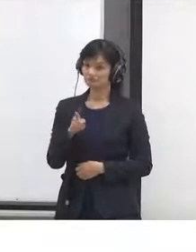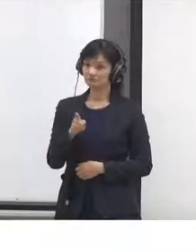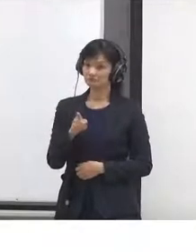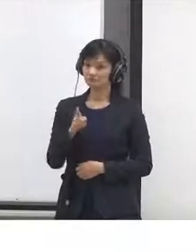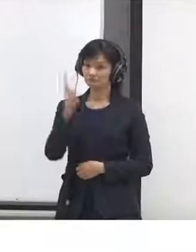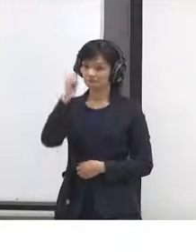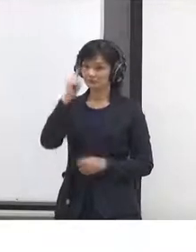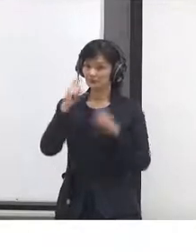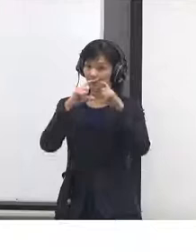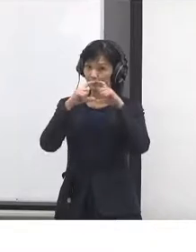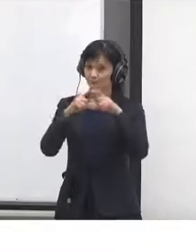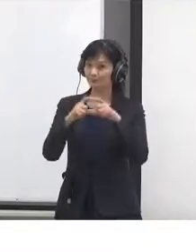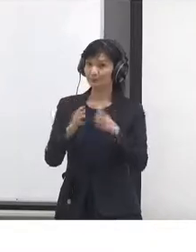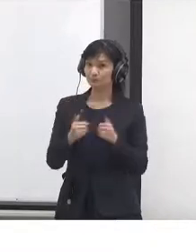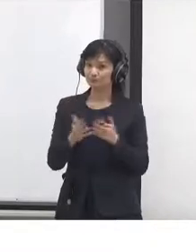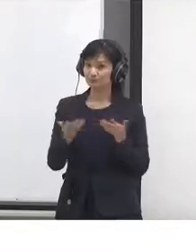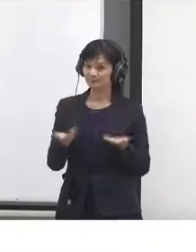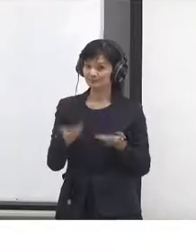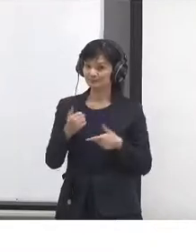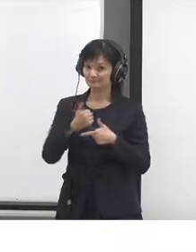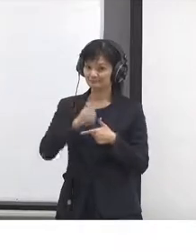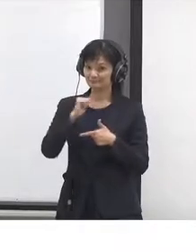Any suggestion?